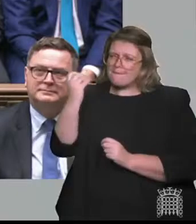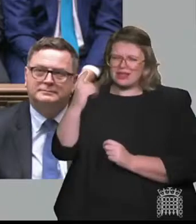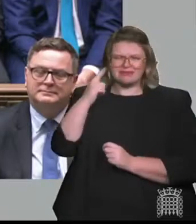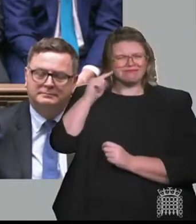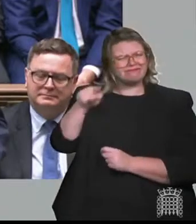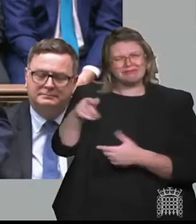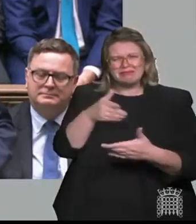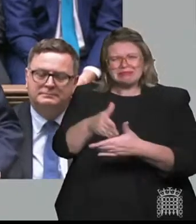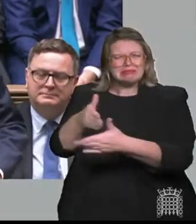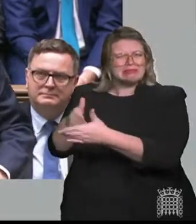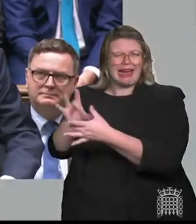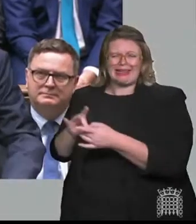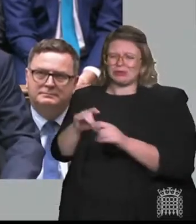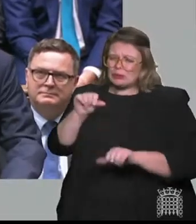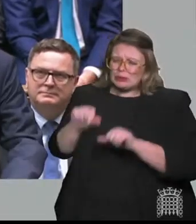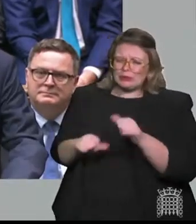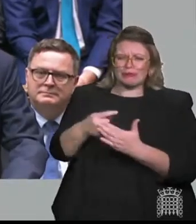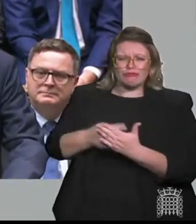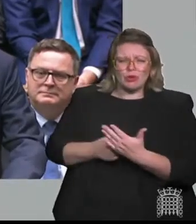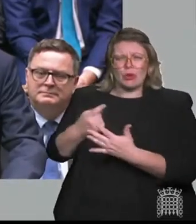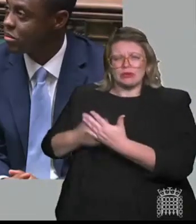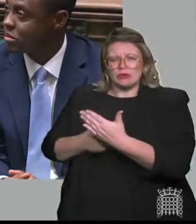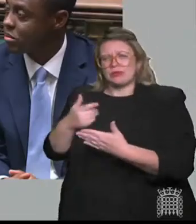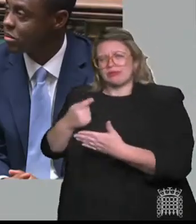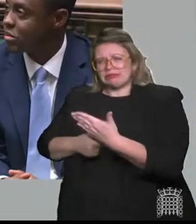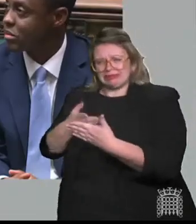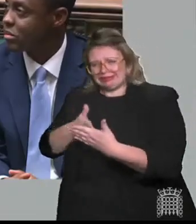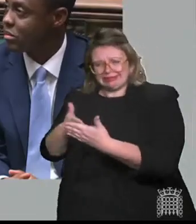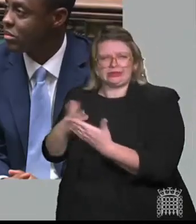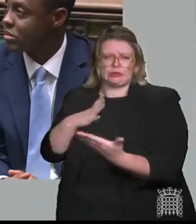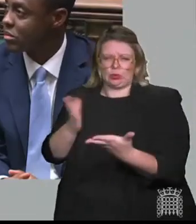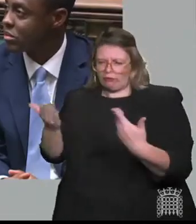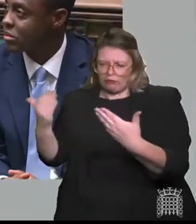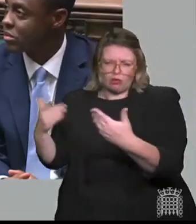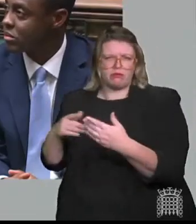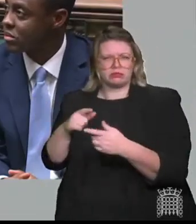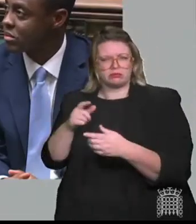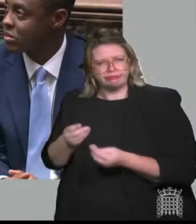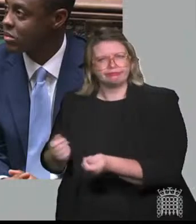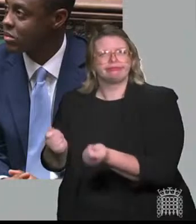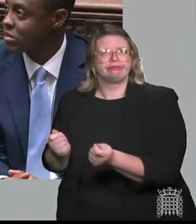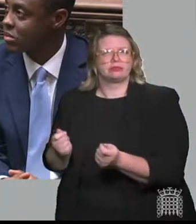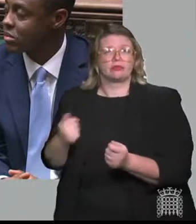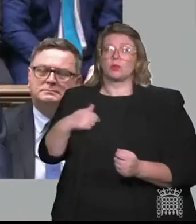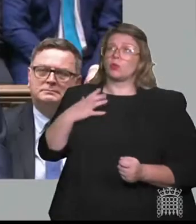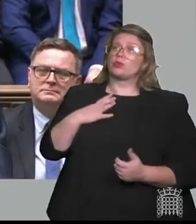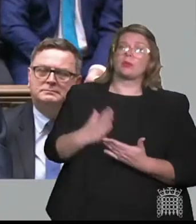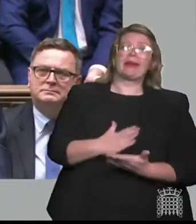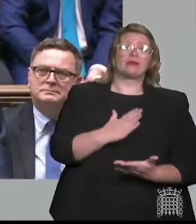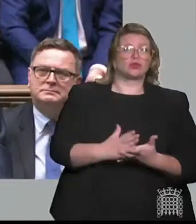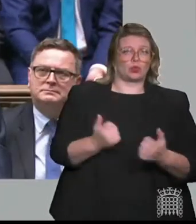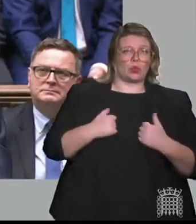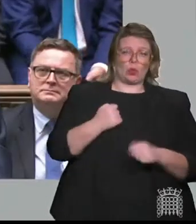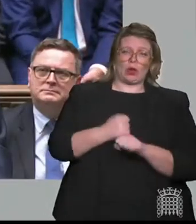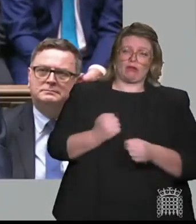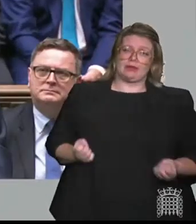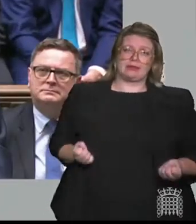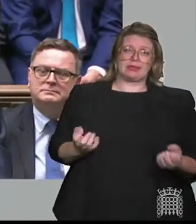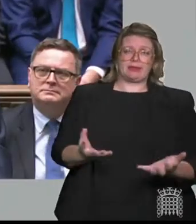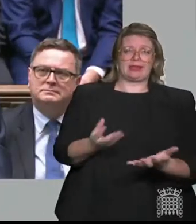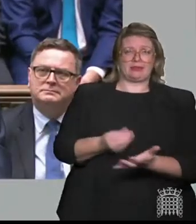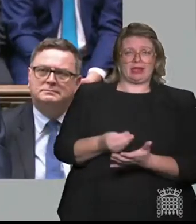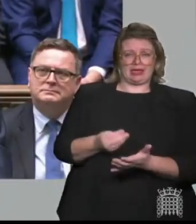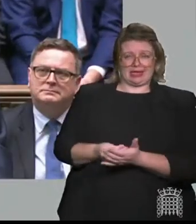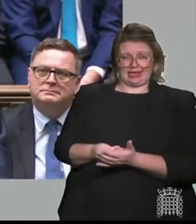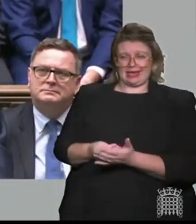holding them back. And through this vital work, we will ensure that over time, the growth in public spending is lower than